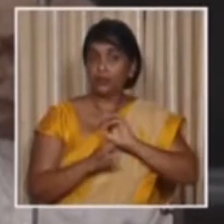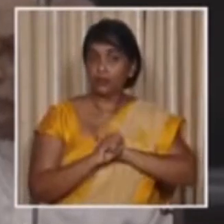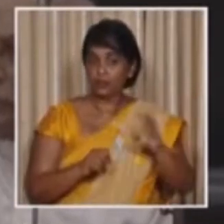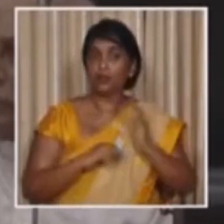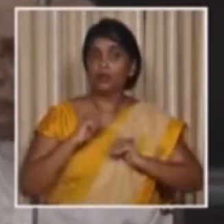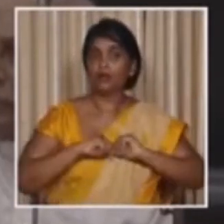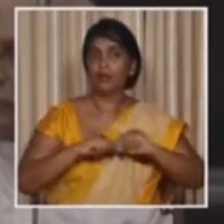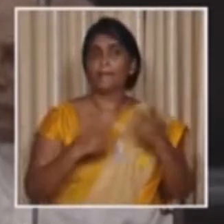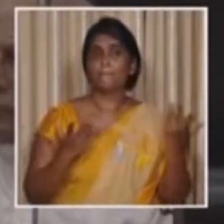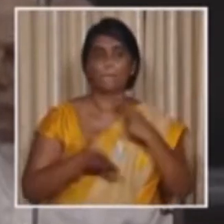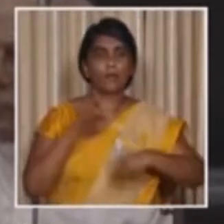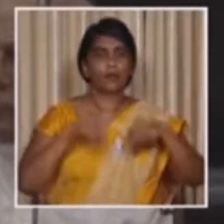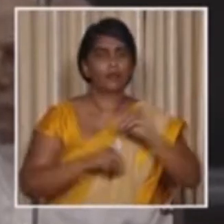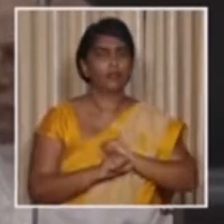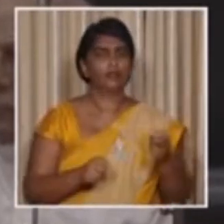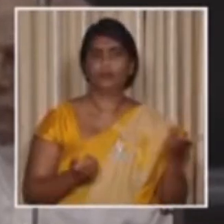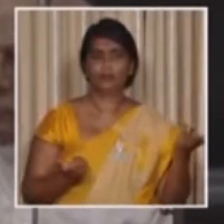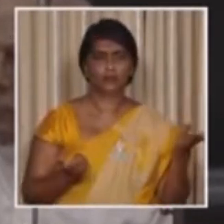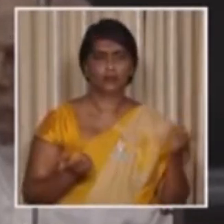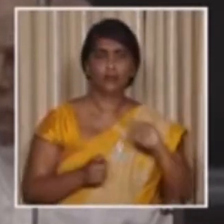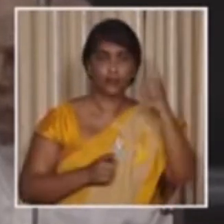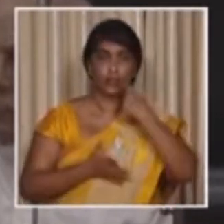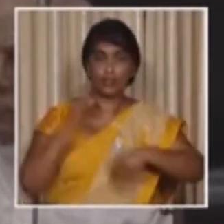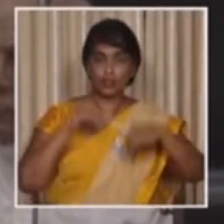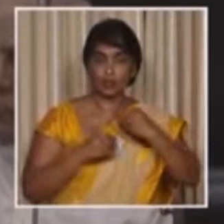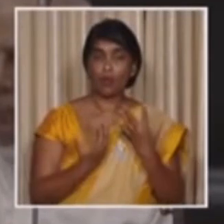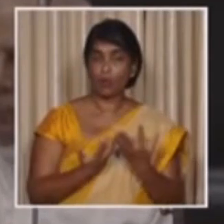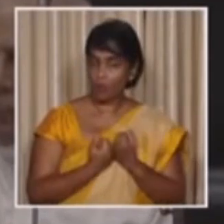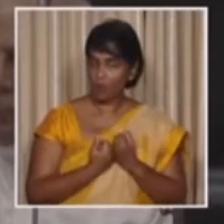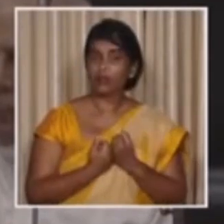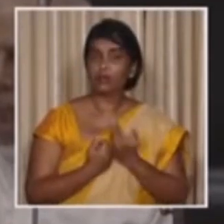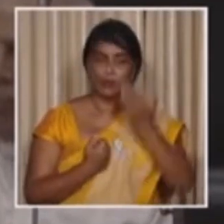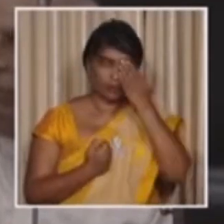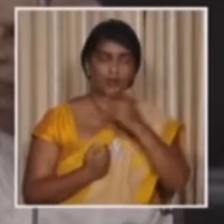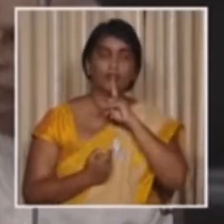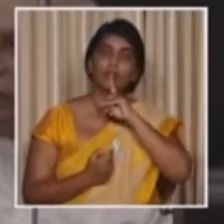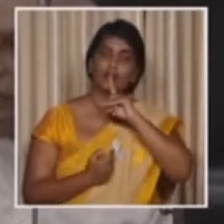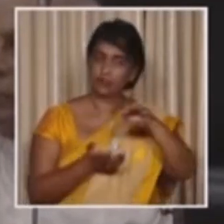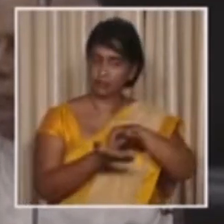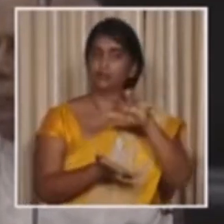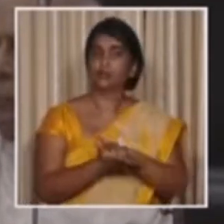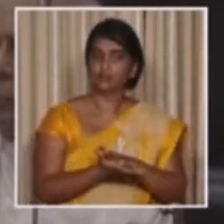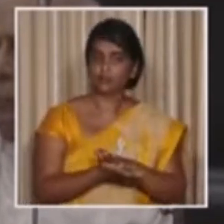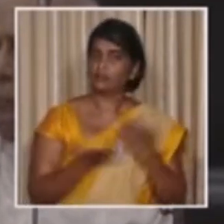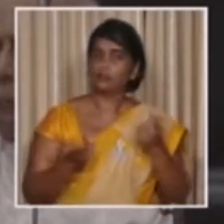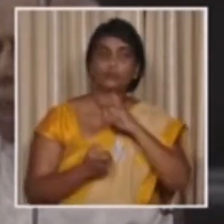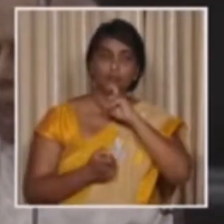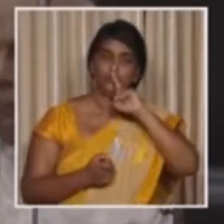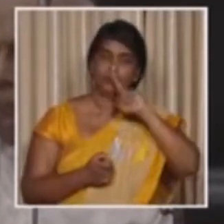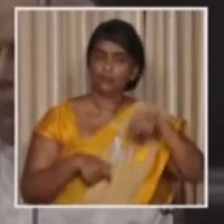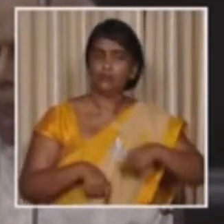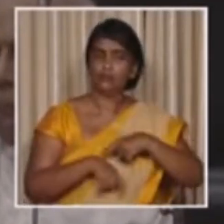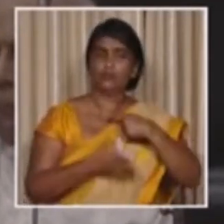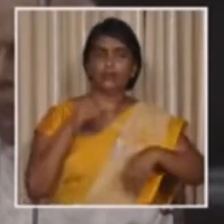kriya karanna ba chandayan nathi nisa thin issella chandayak ona kiyala karuna karala gihin thinne karanna naththam usawita kiyanne me